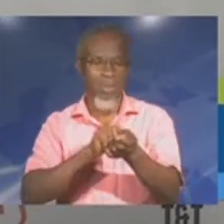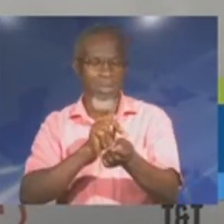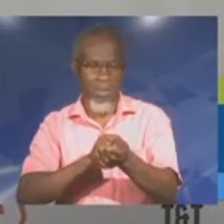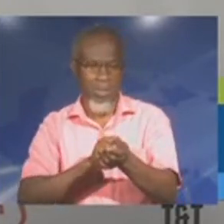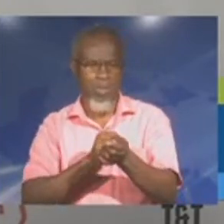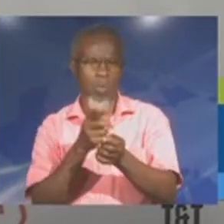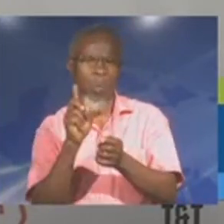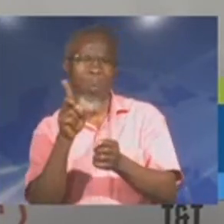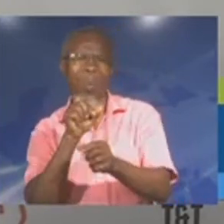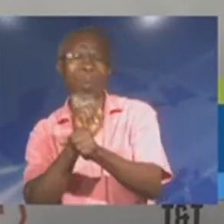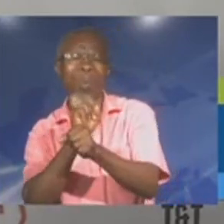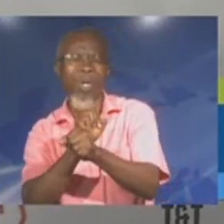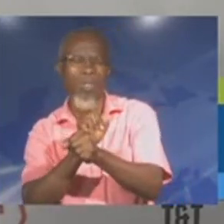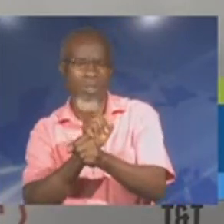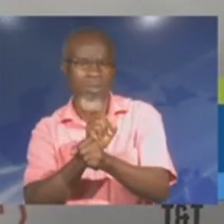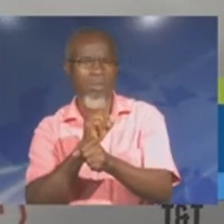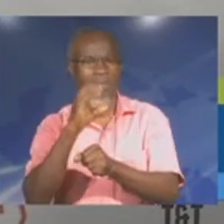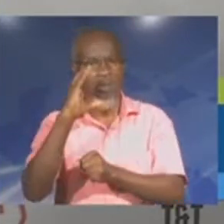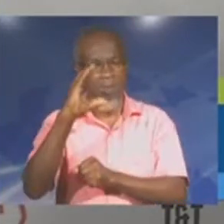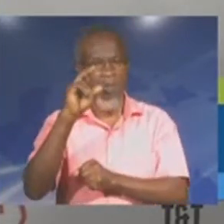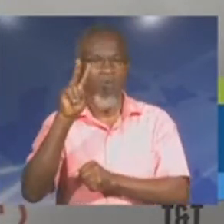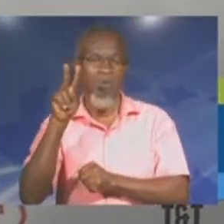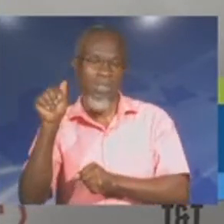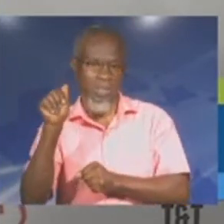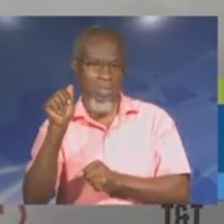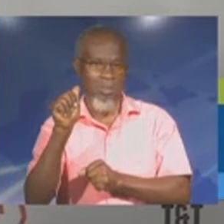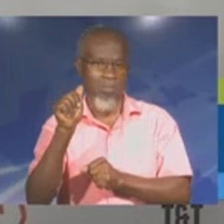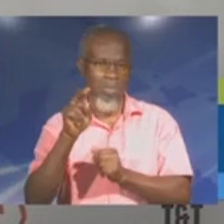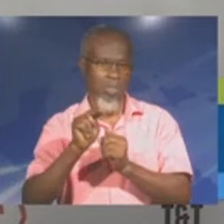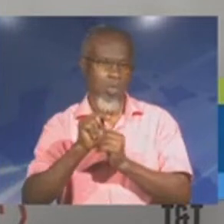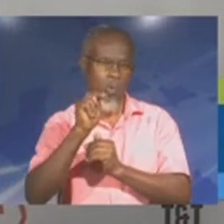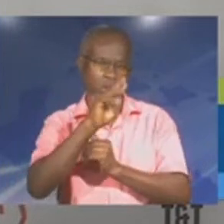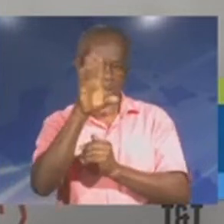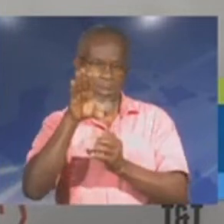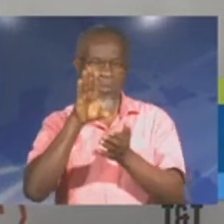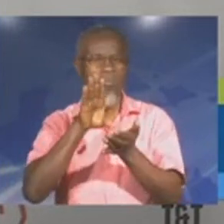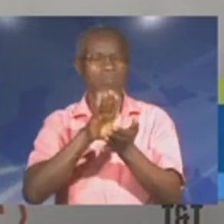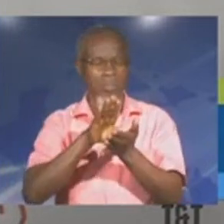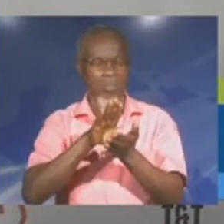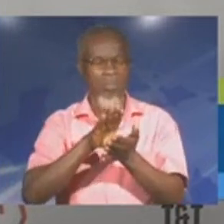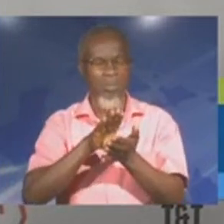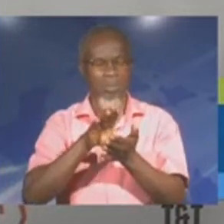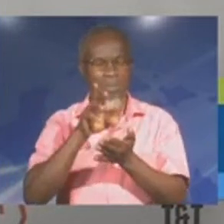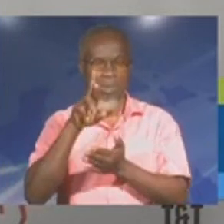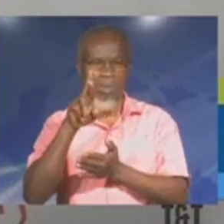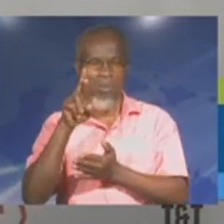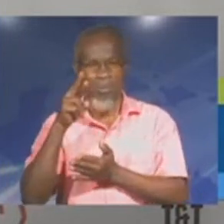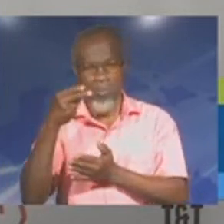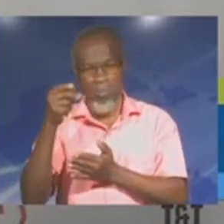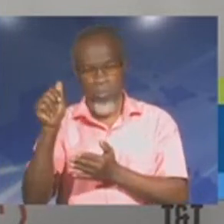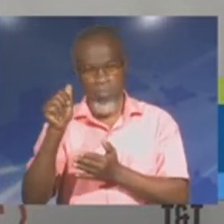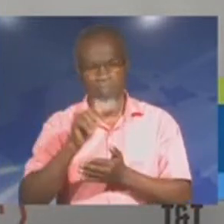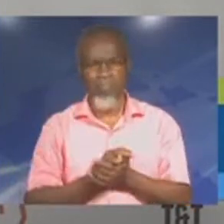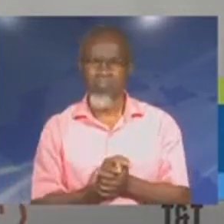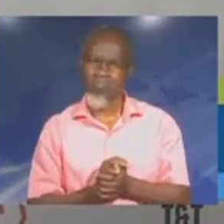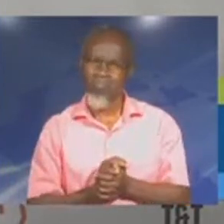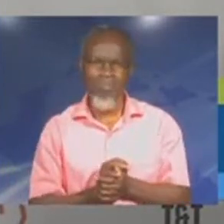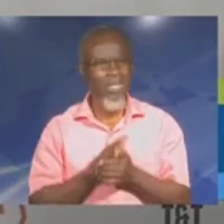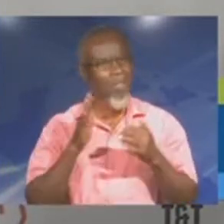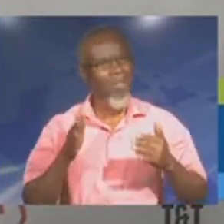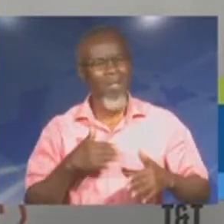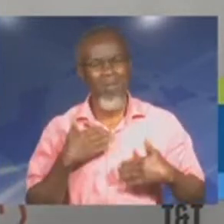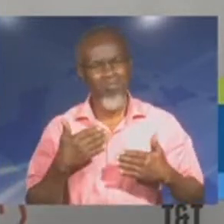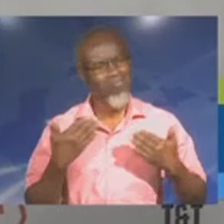Couva Hospital and Multi-Training Facility of the North Central Regional Health Authority. I'm grateful for yet another opportunity